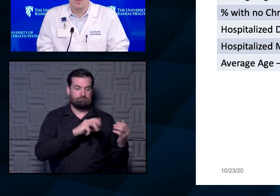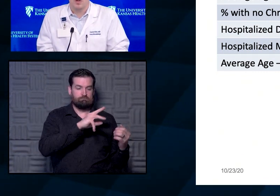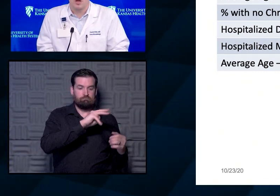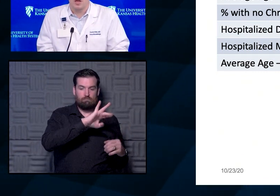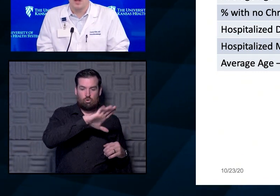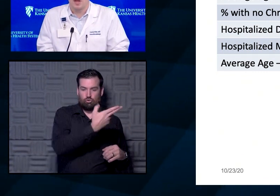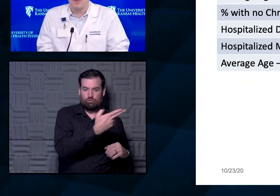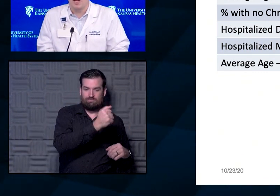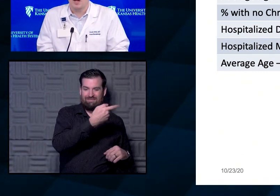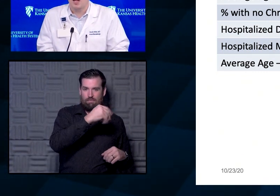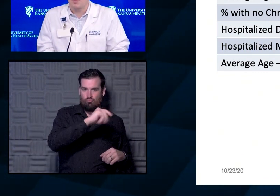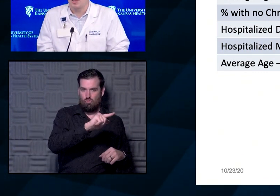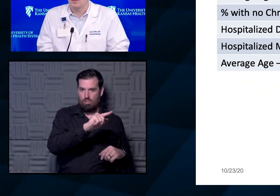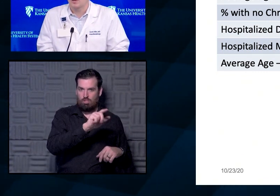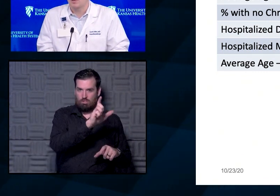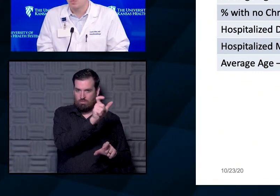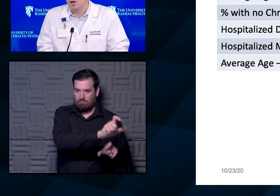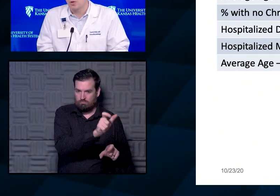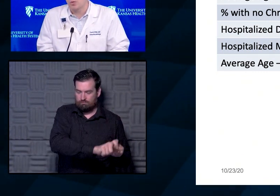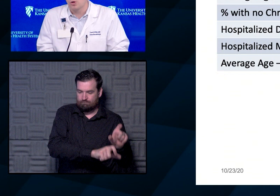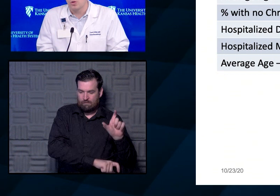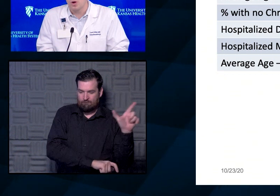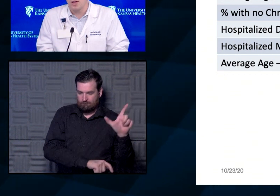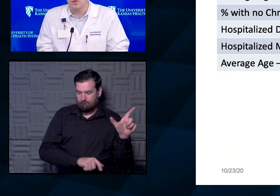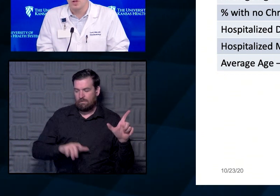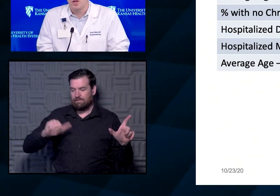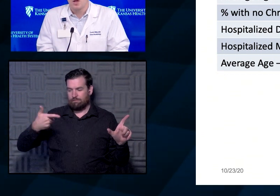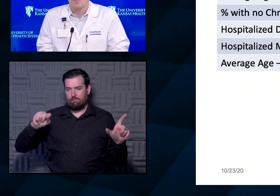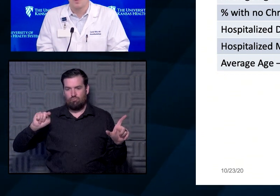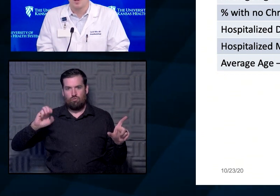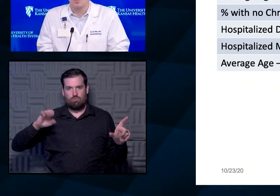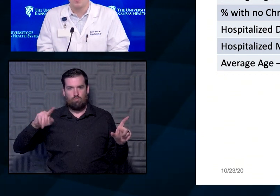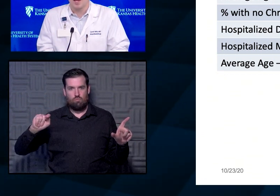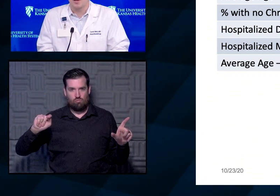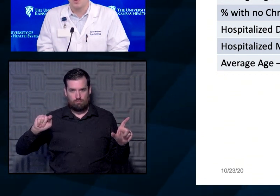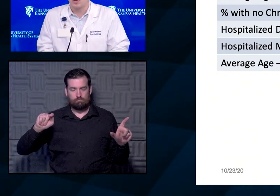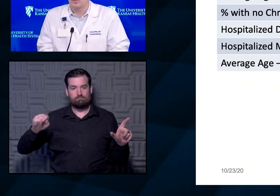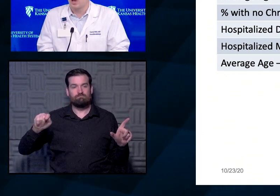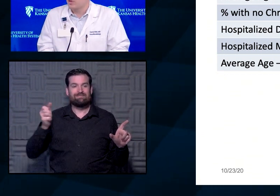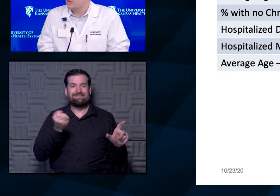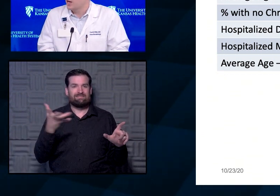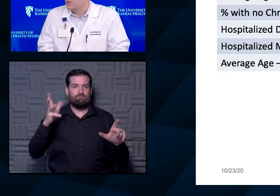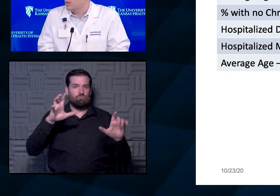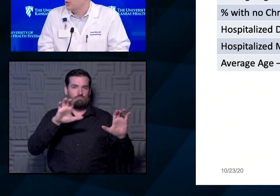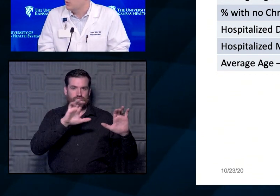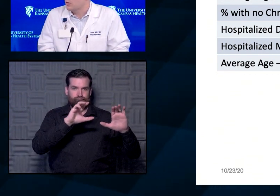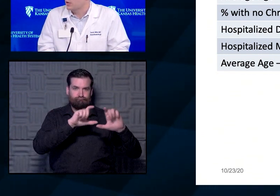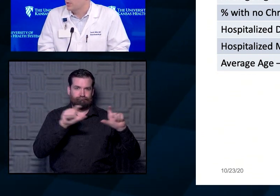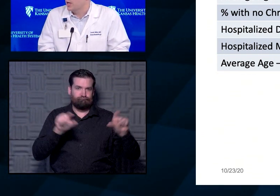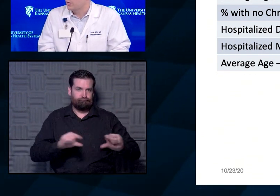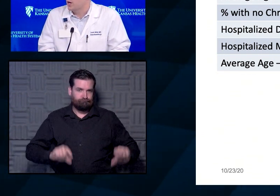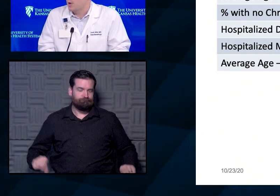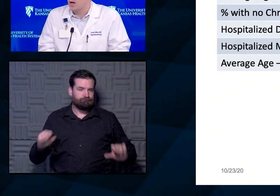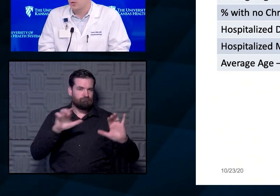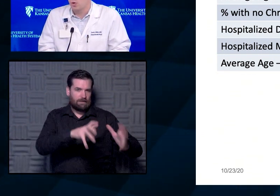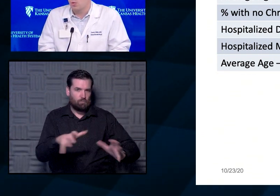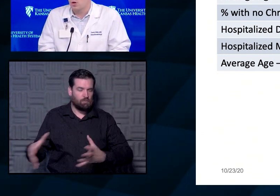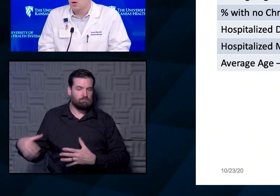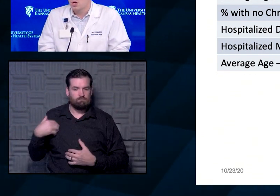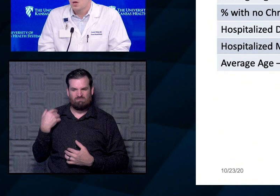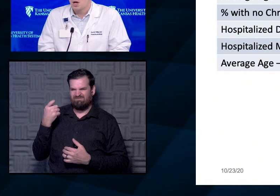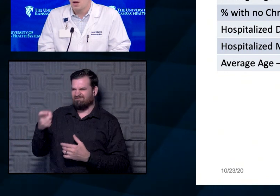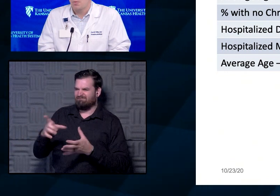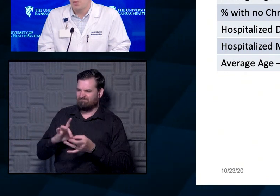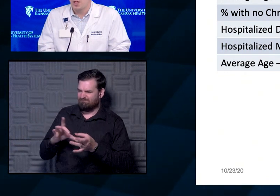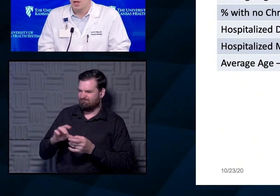April in the left-hand column and September and October on the right for a number of categories. You know, Dana, I think you talked a little bit yesterday about